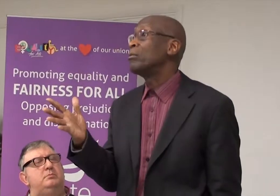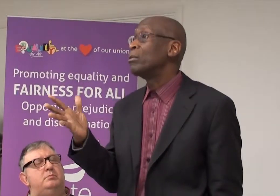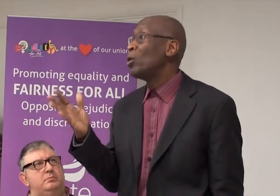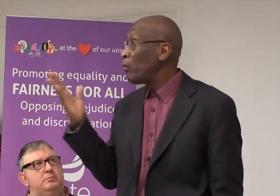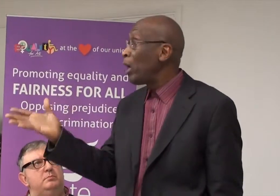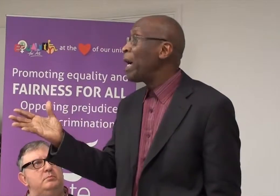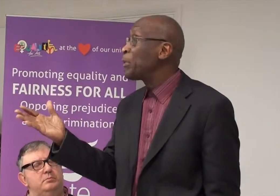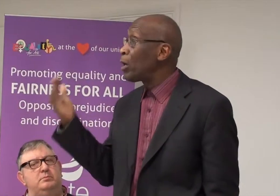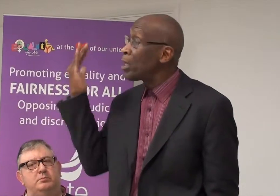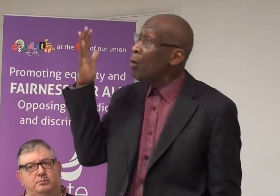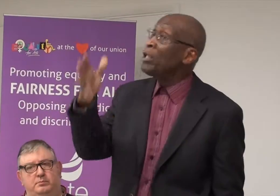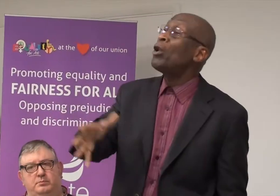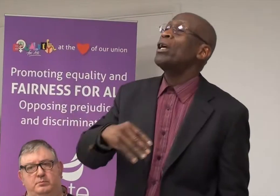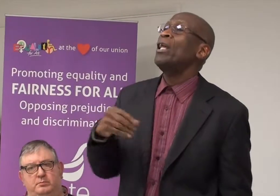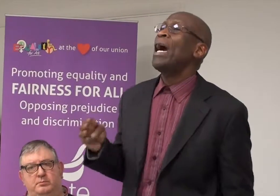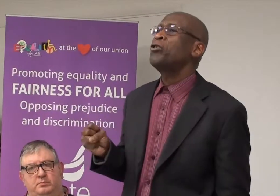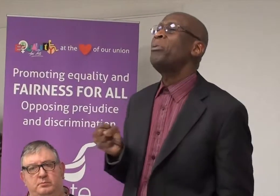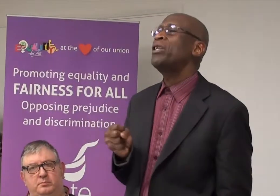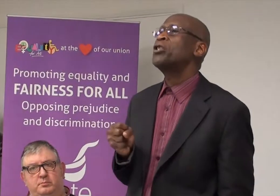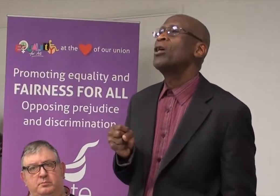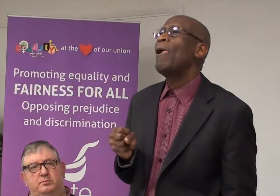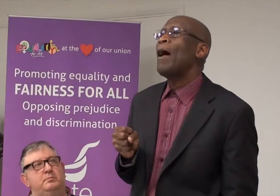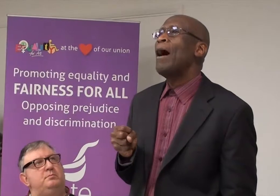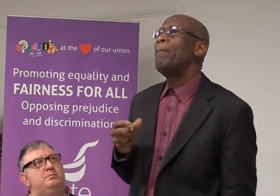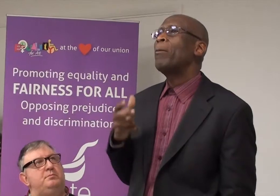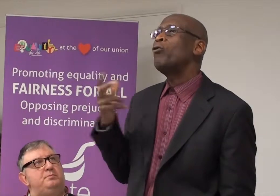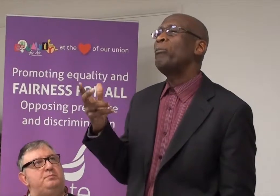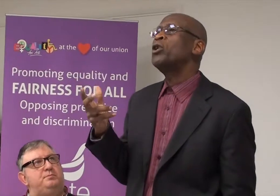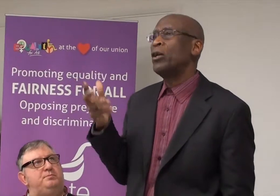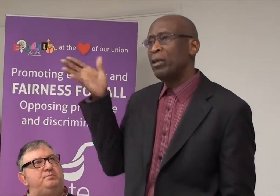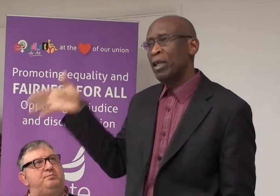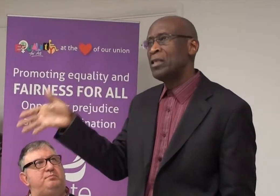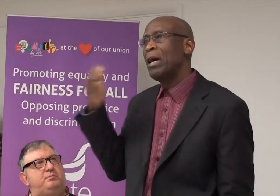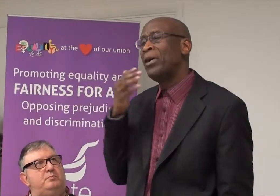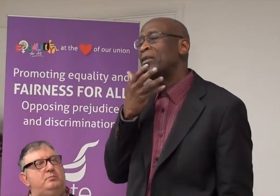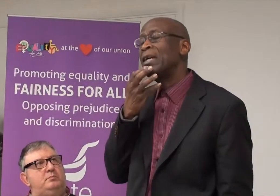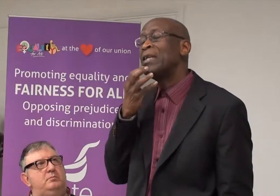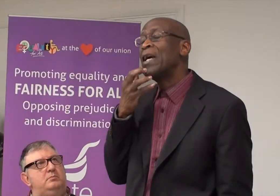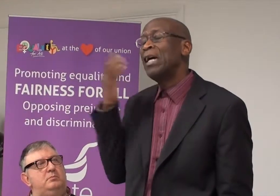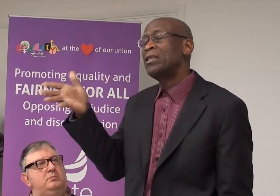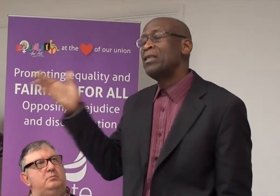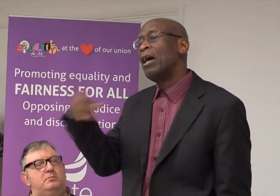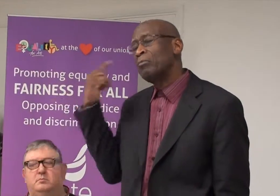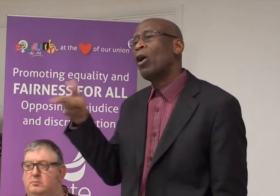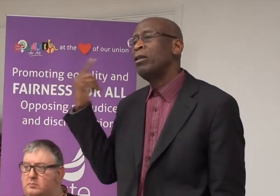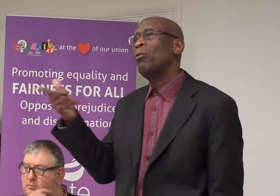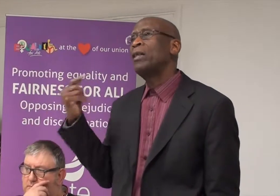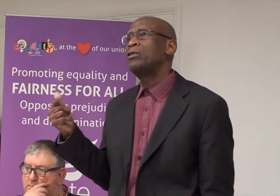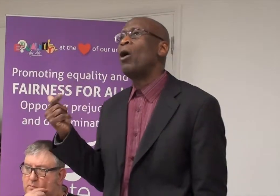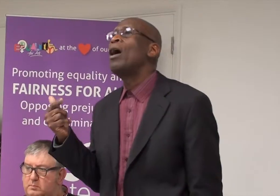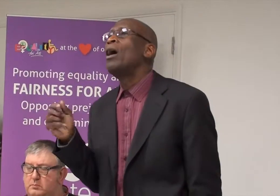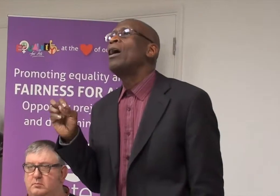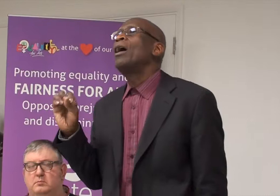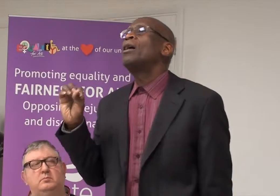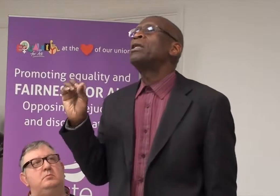million. You wouldn't realize, because when you look at the actual British contribution, this is Britain and this is Scotland, Wales